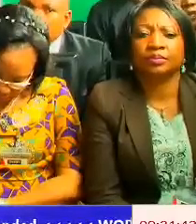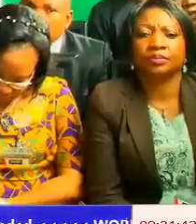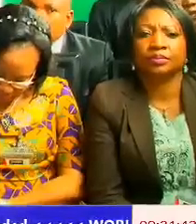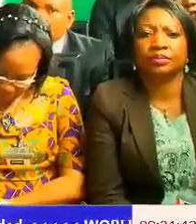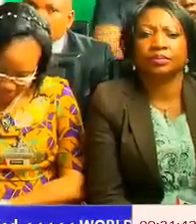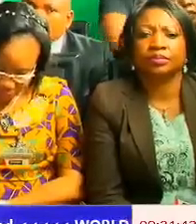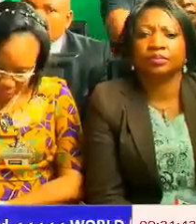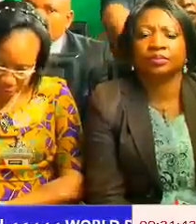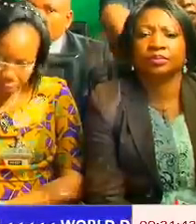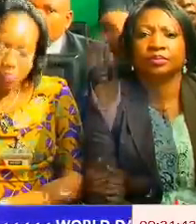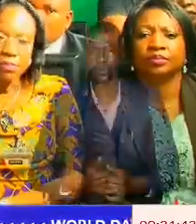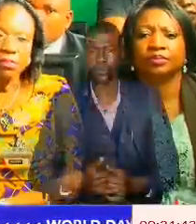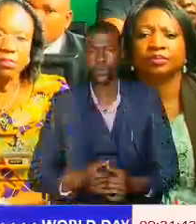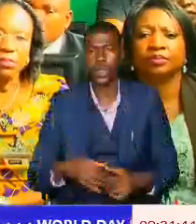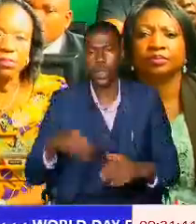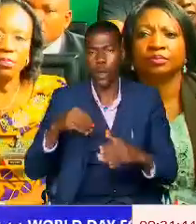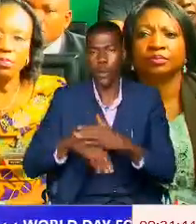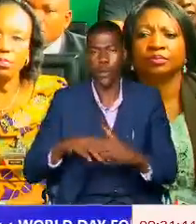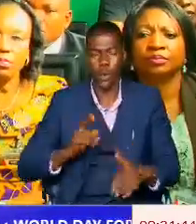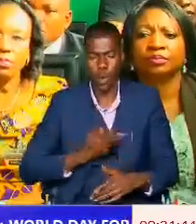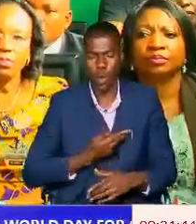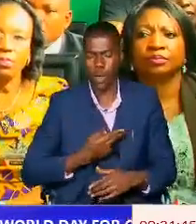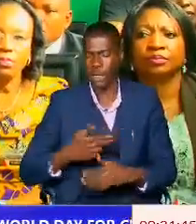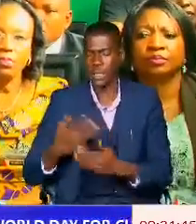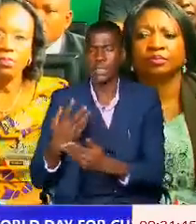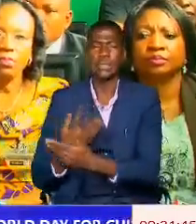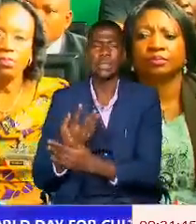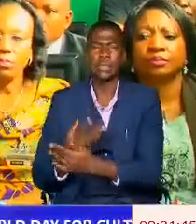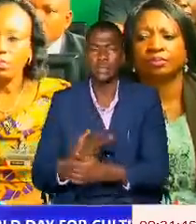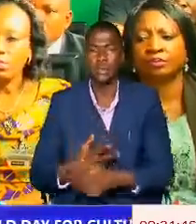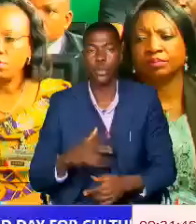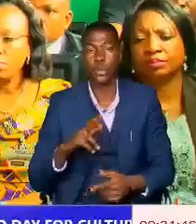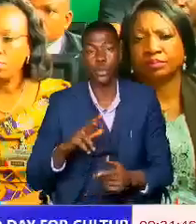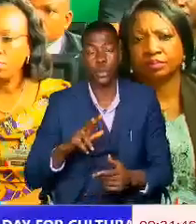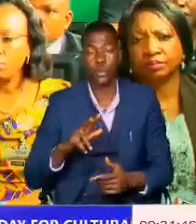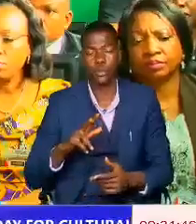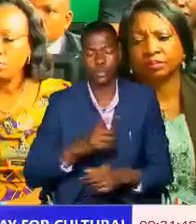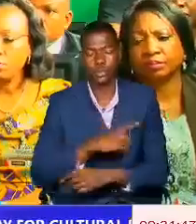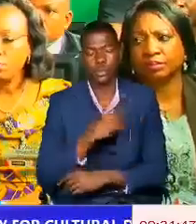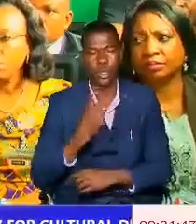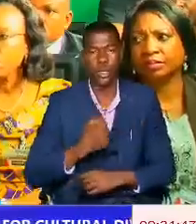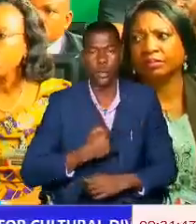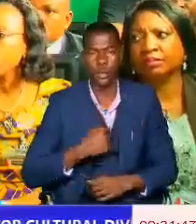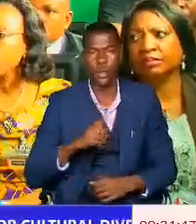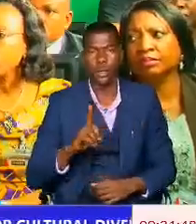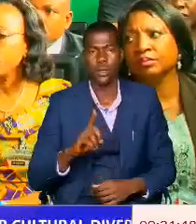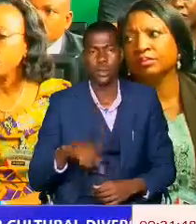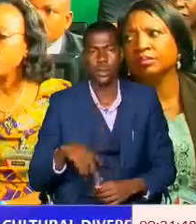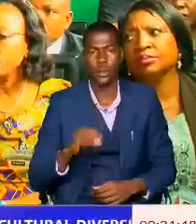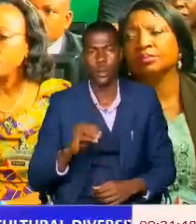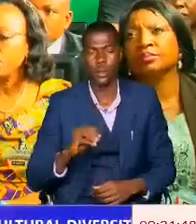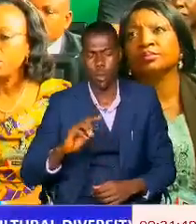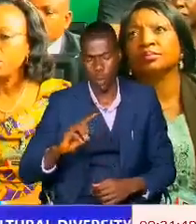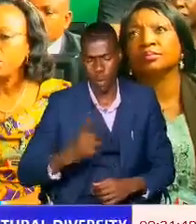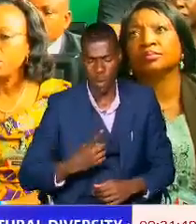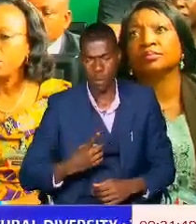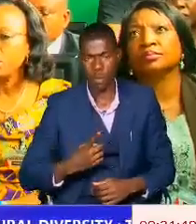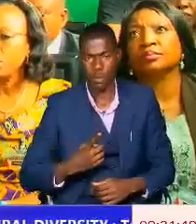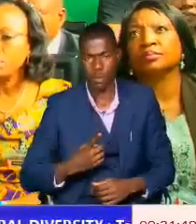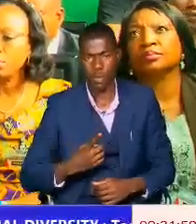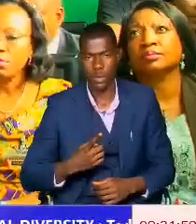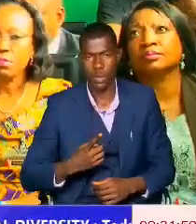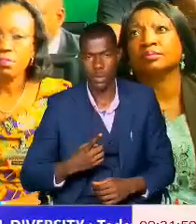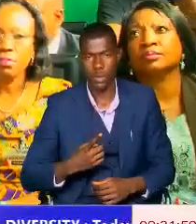said, then the third day, my DPO came, and Mr. Agunleye, and then to take us on bail.